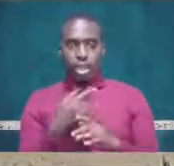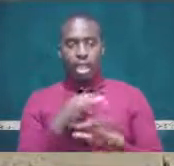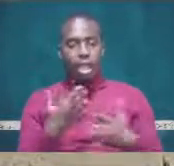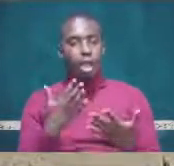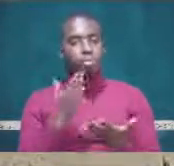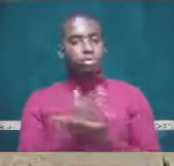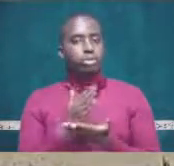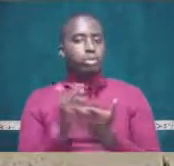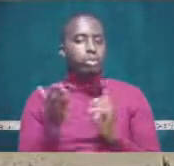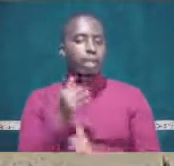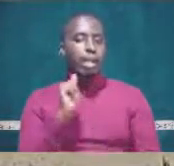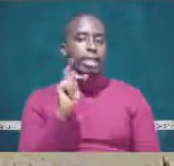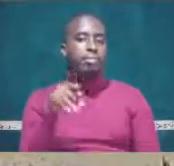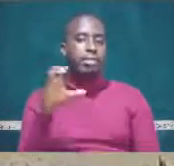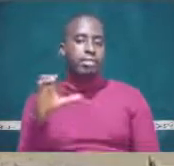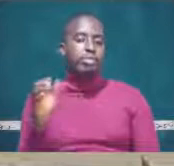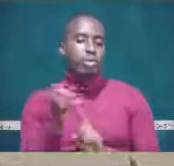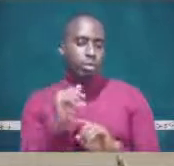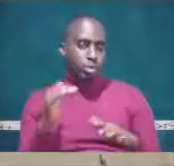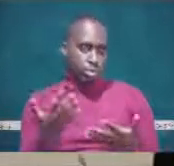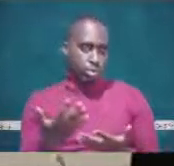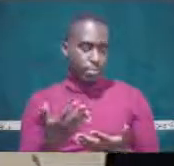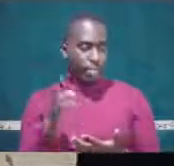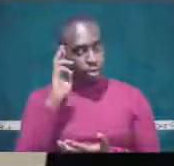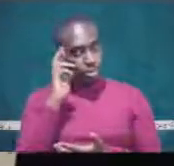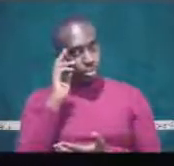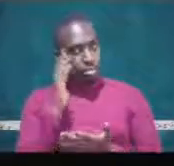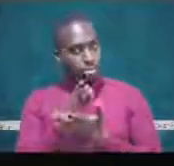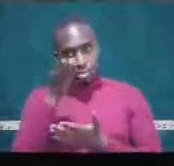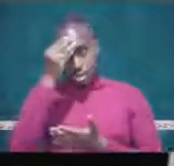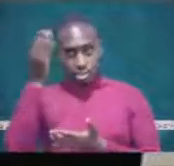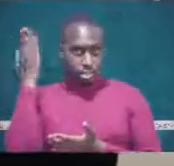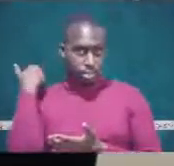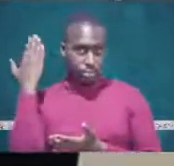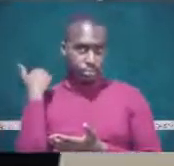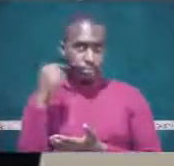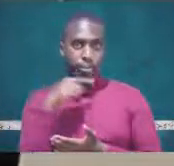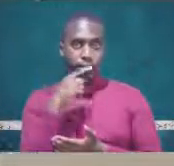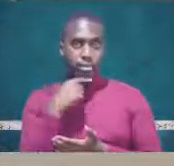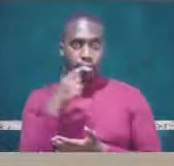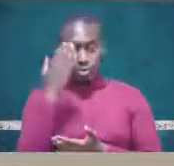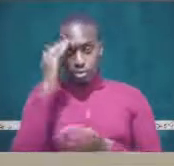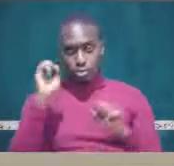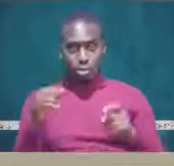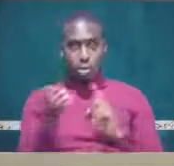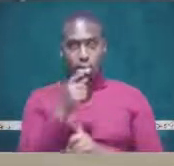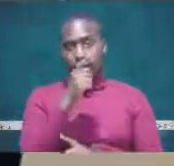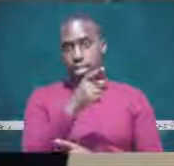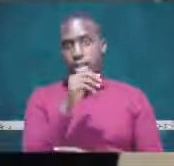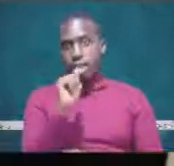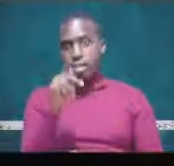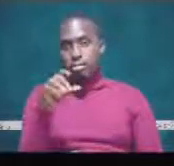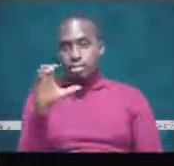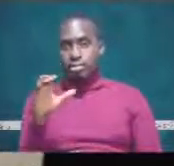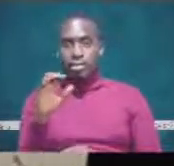we get average propensity to consume, learners? You remember what we learned in the previous lesson. To get average propensity to consume,